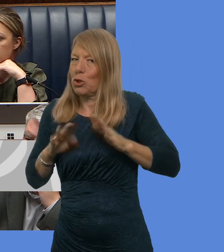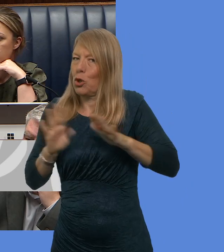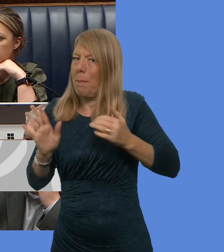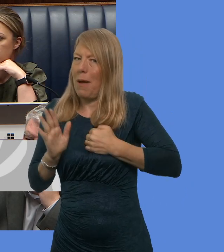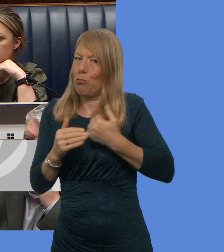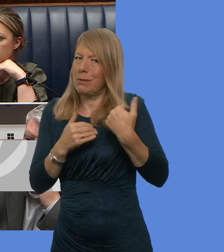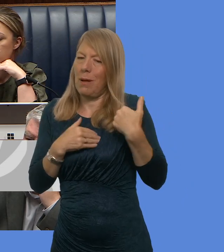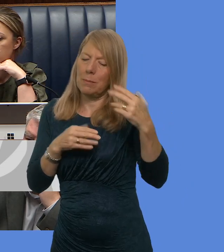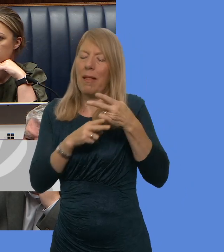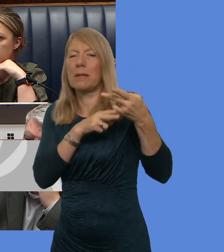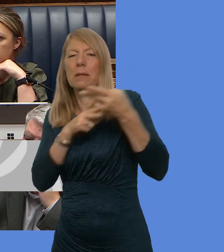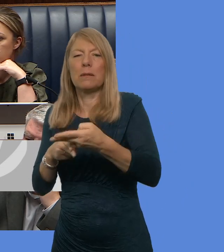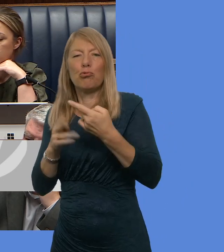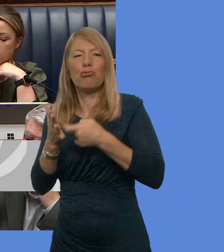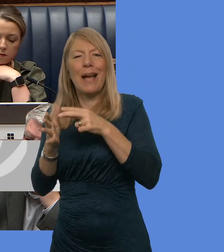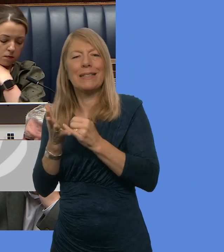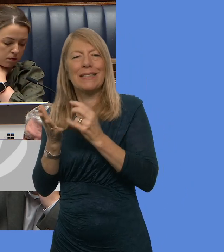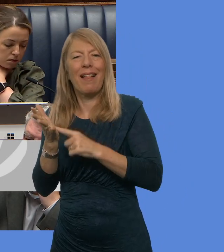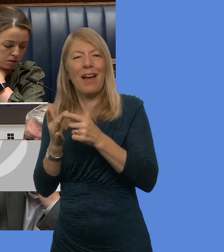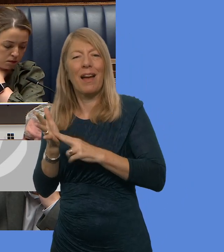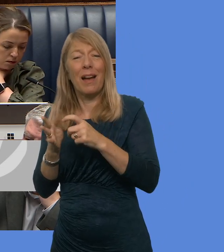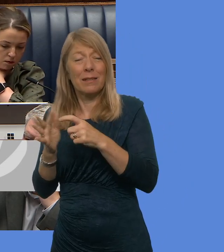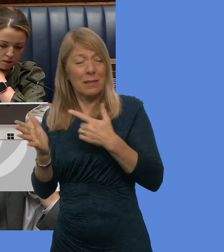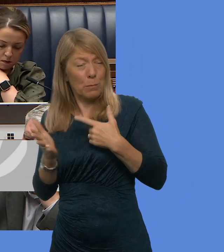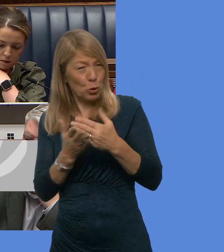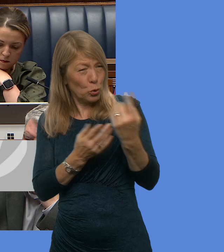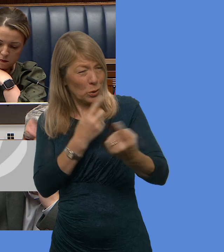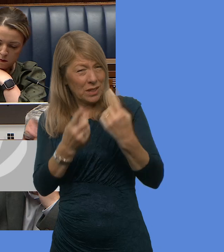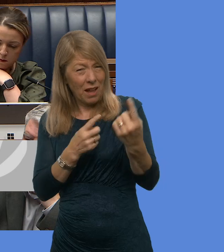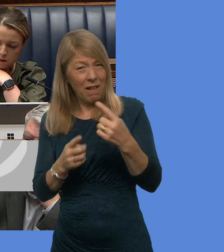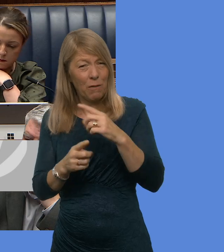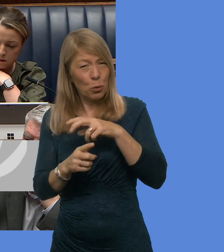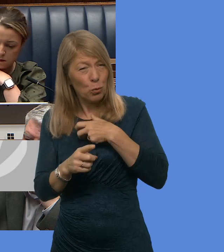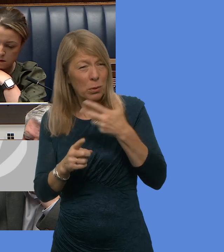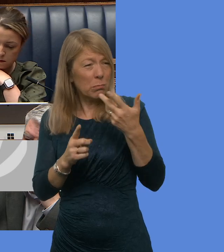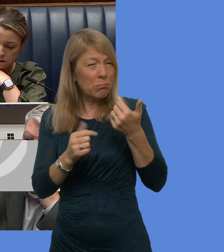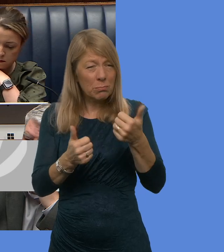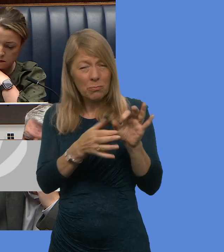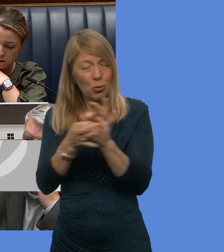TransLink. Their relationships, and I would expect them to have good working relationships with the unions,